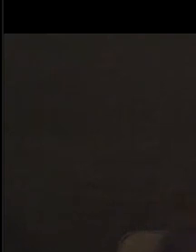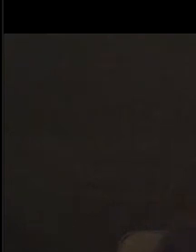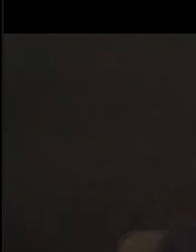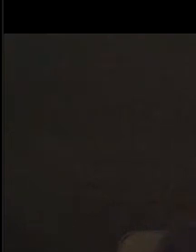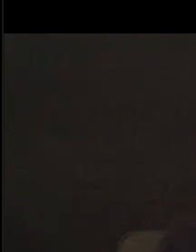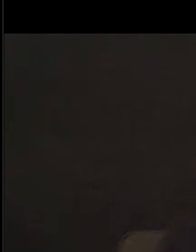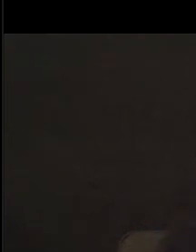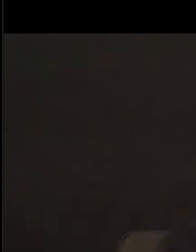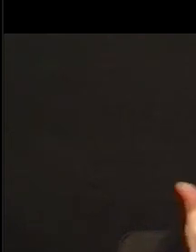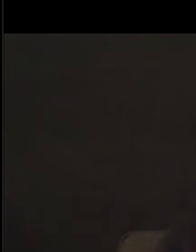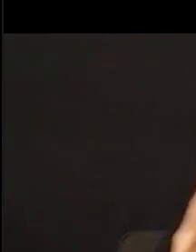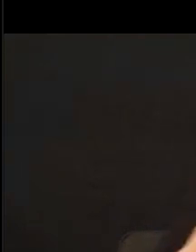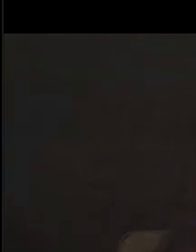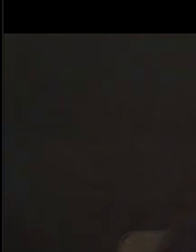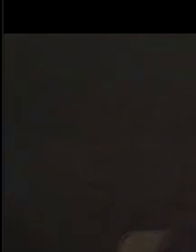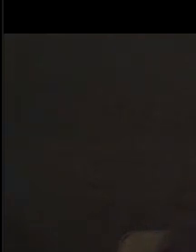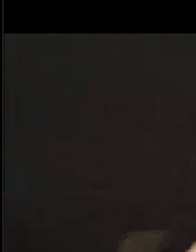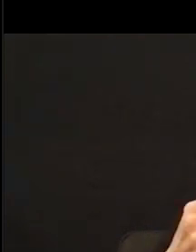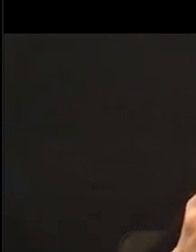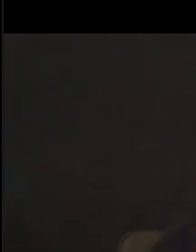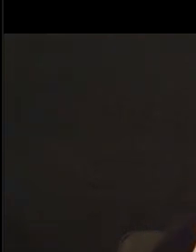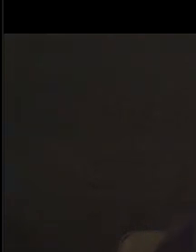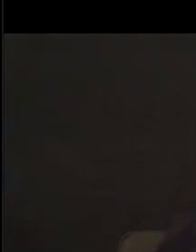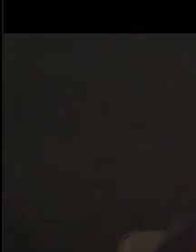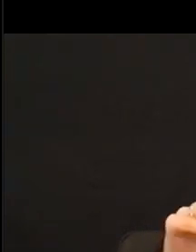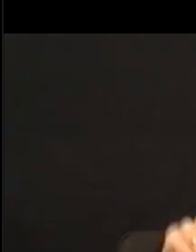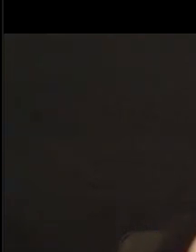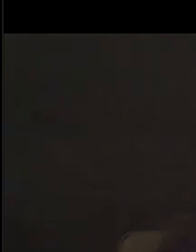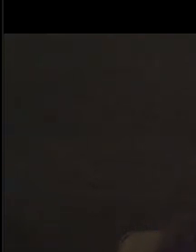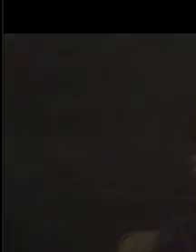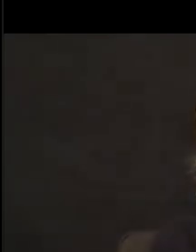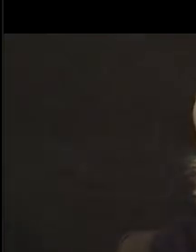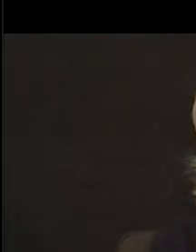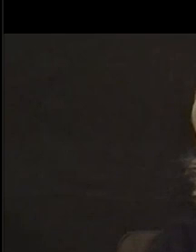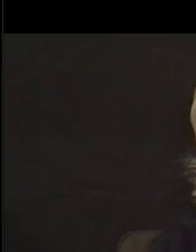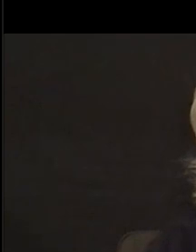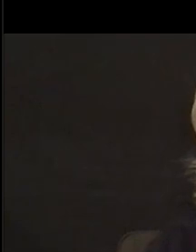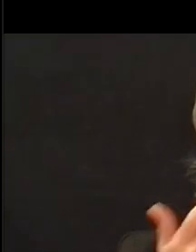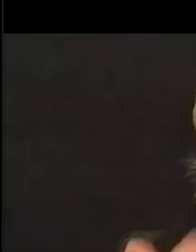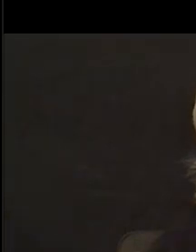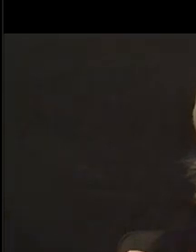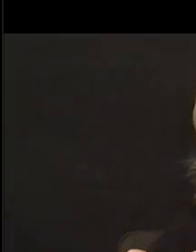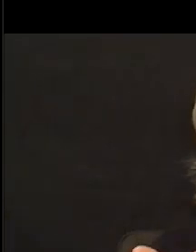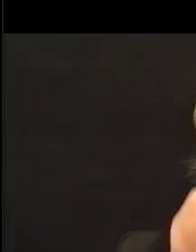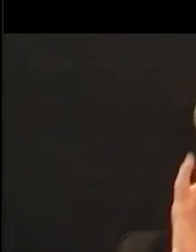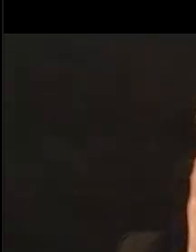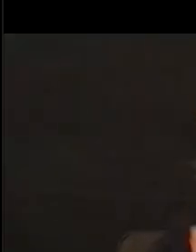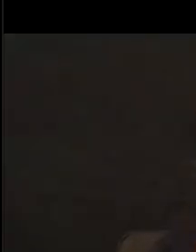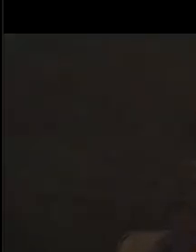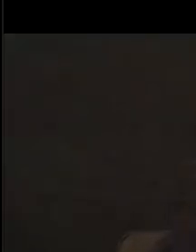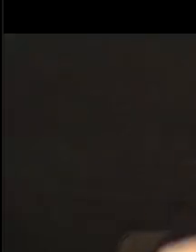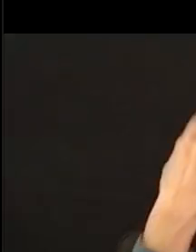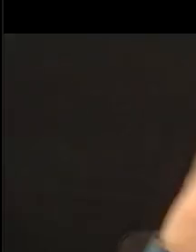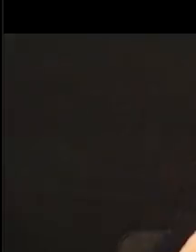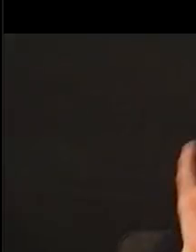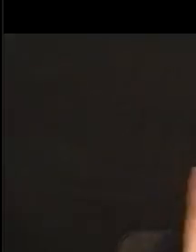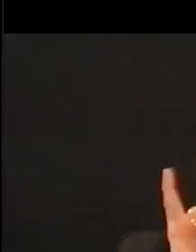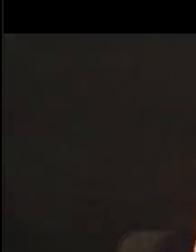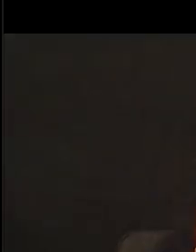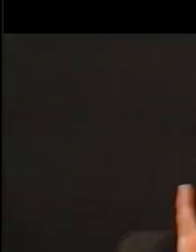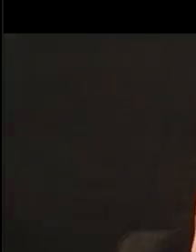several months of rehabilitation at our Ke Kai Ola hospital, this was Mea Ola after, before she